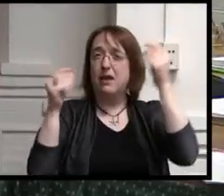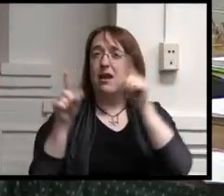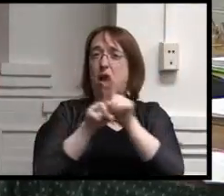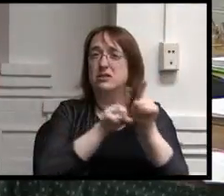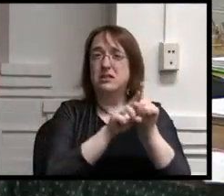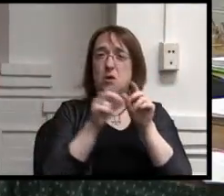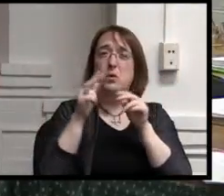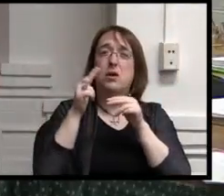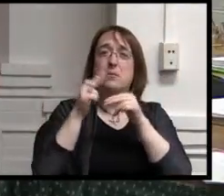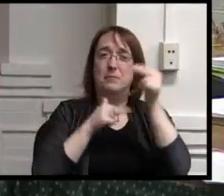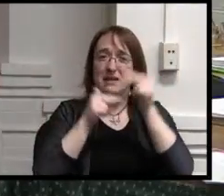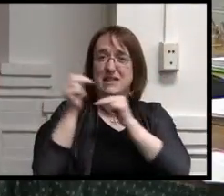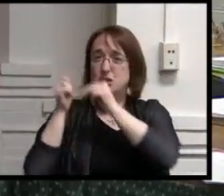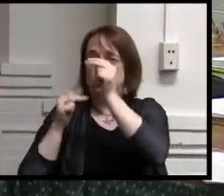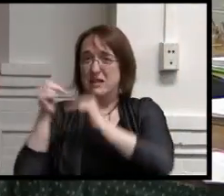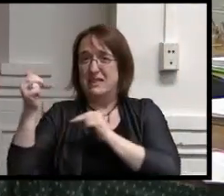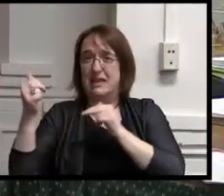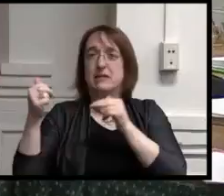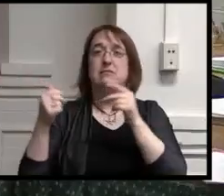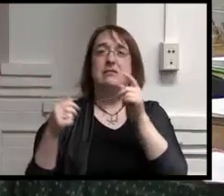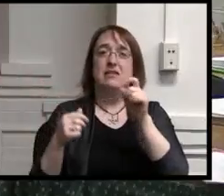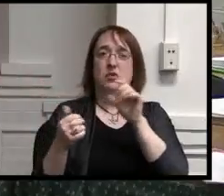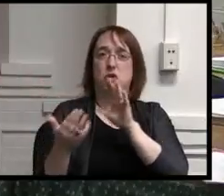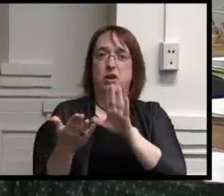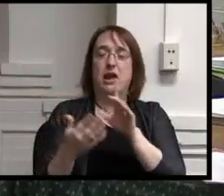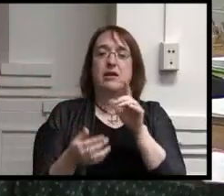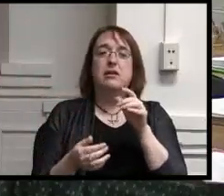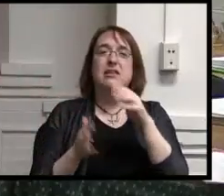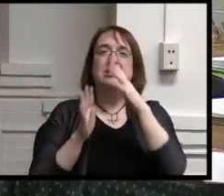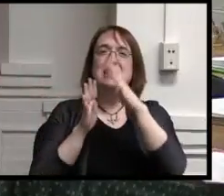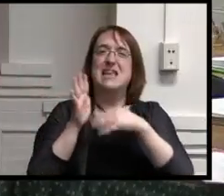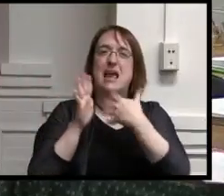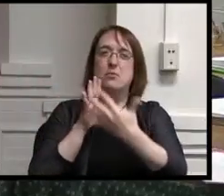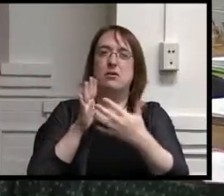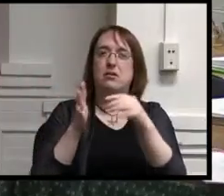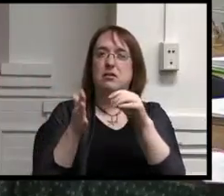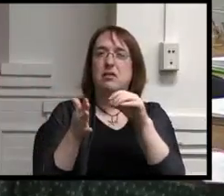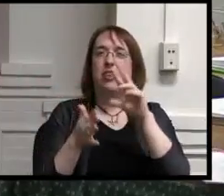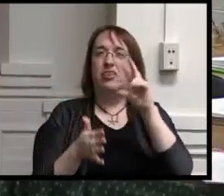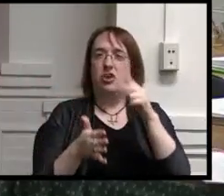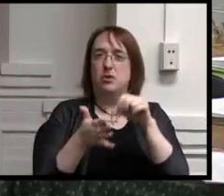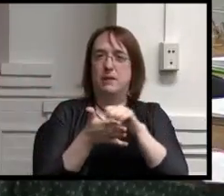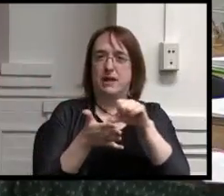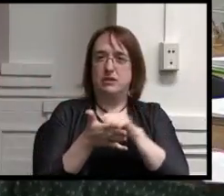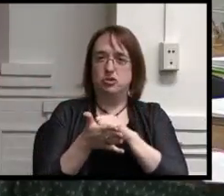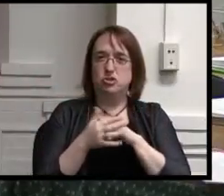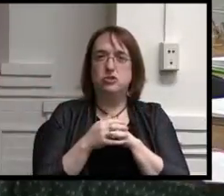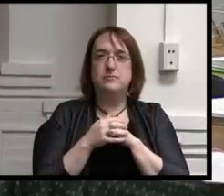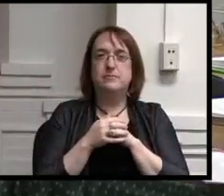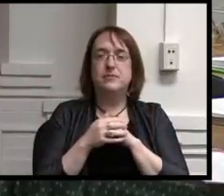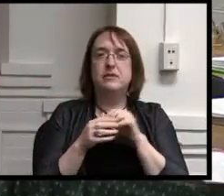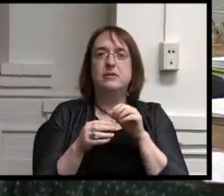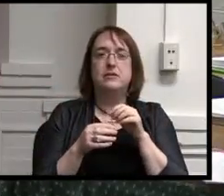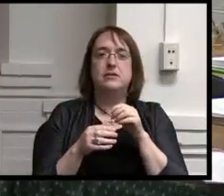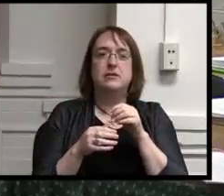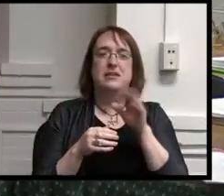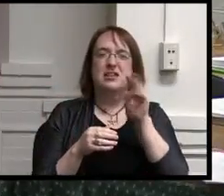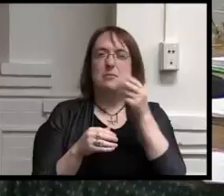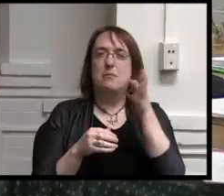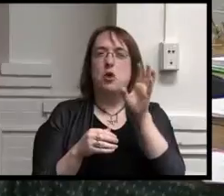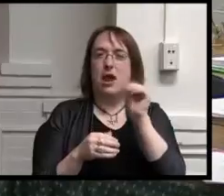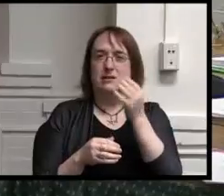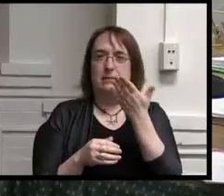a table on I believe it's the third page of the memorandum that's before you